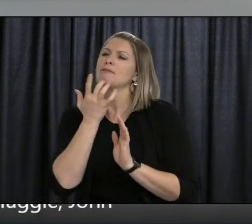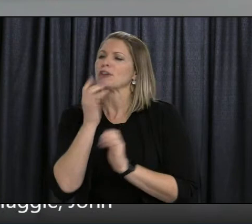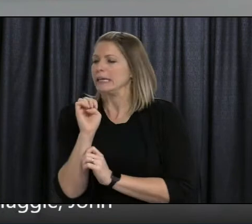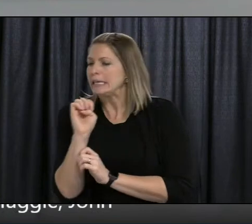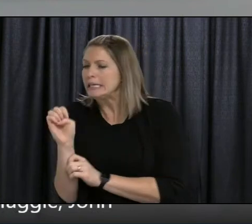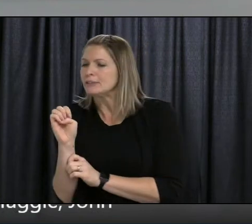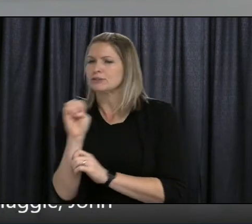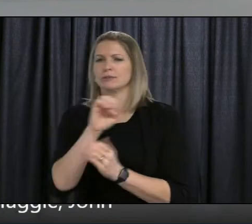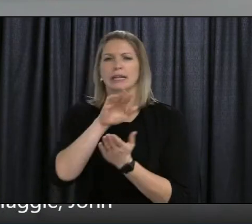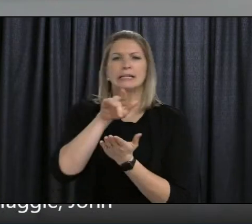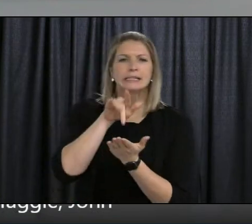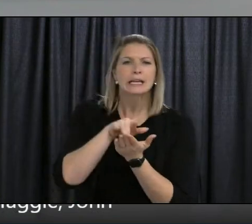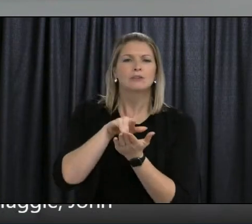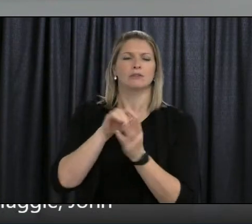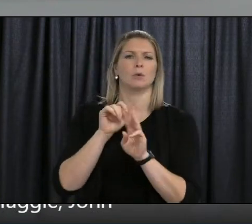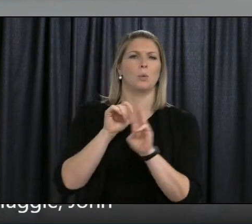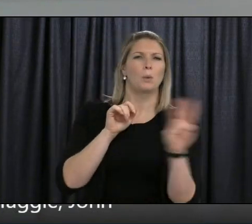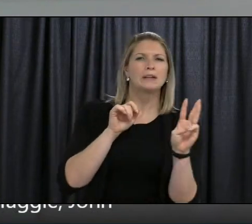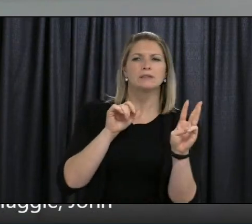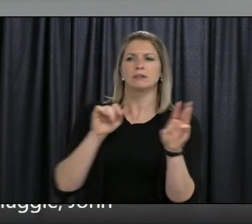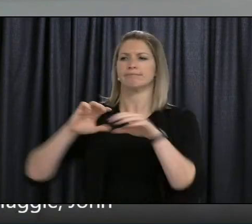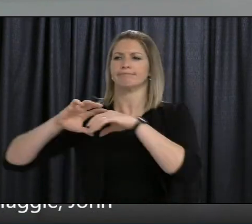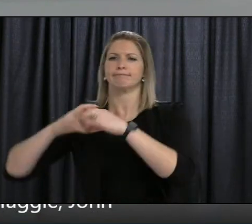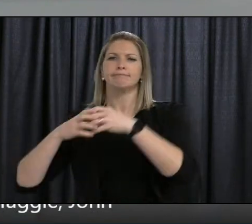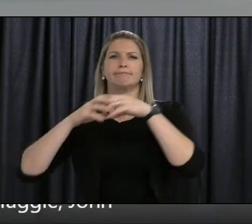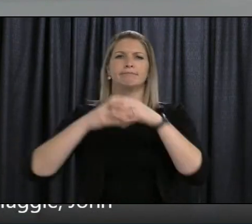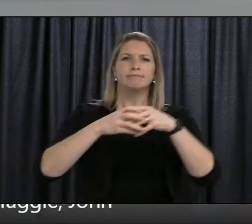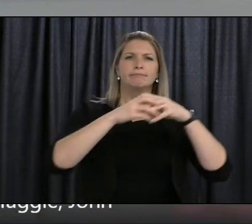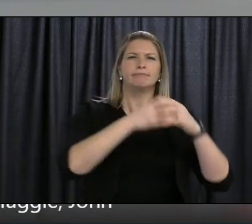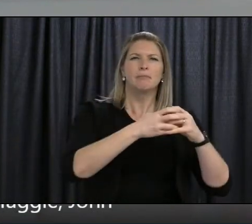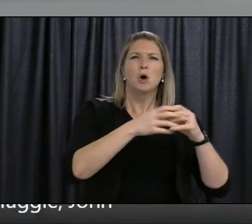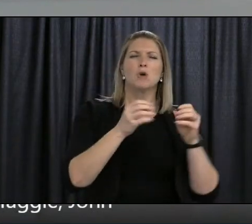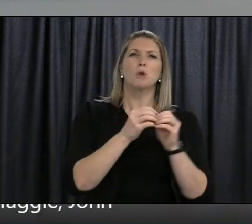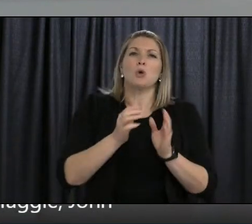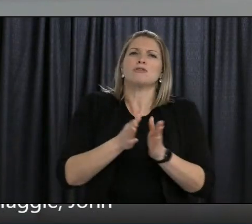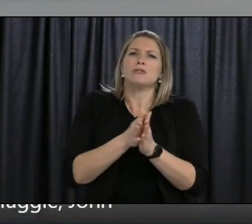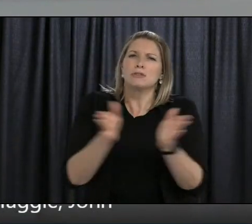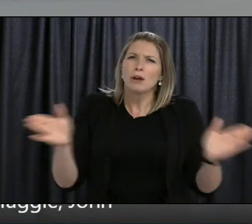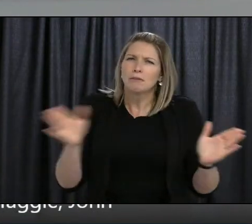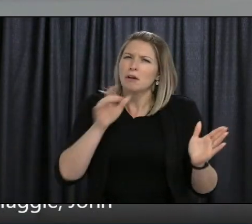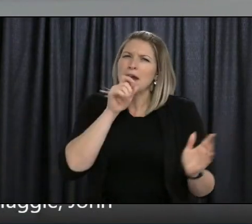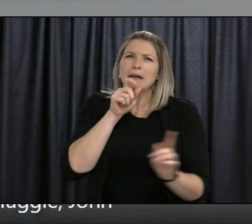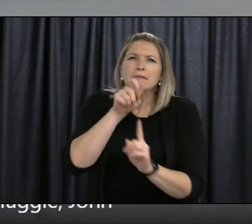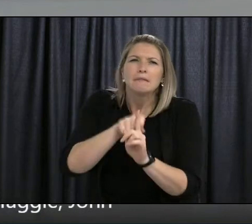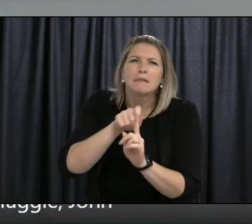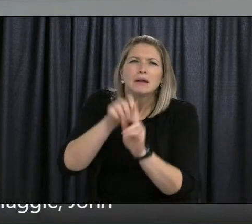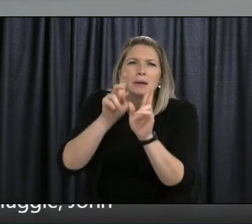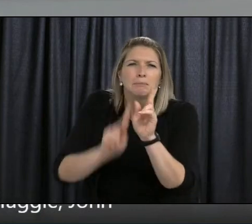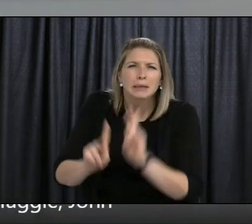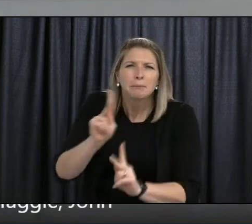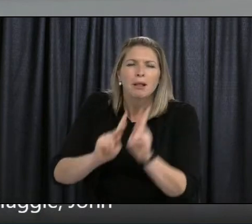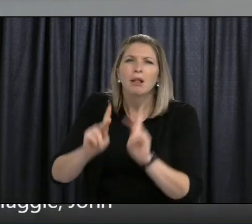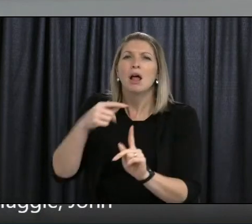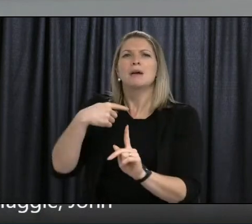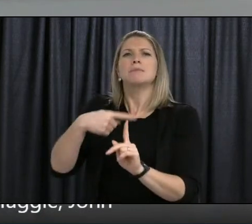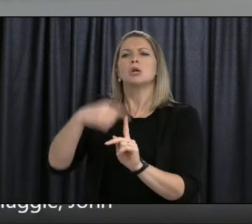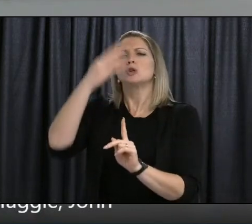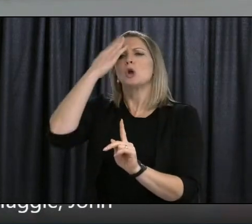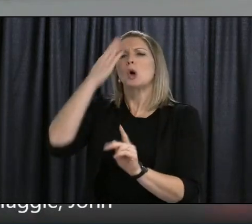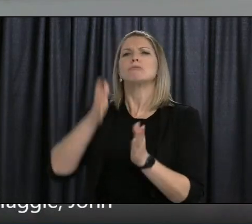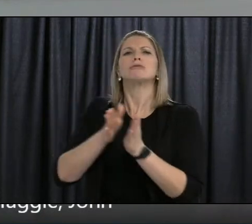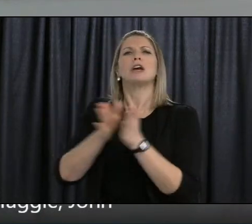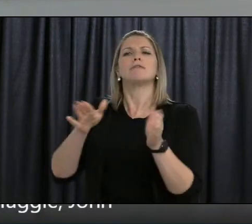province. This change to the hub, along with a table that denotes